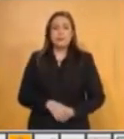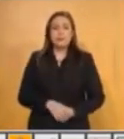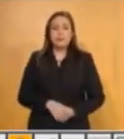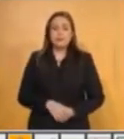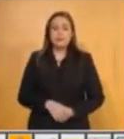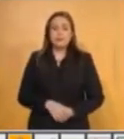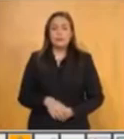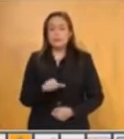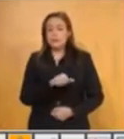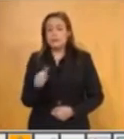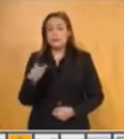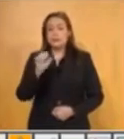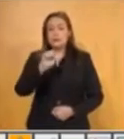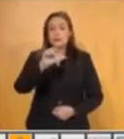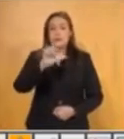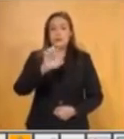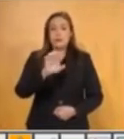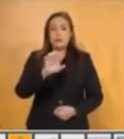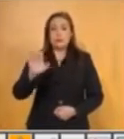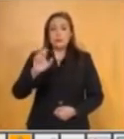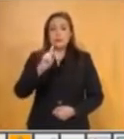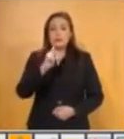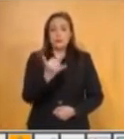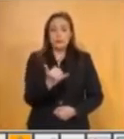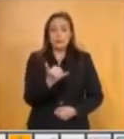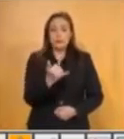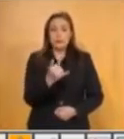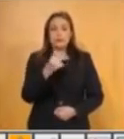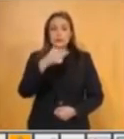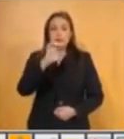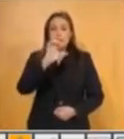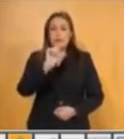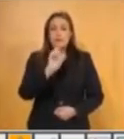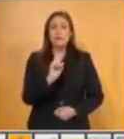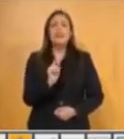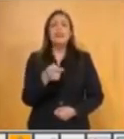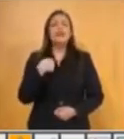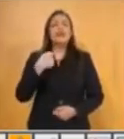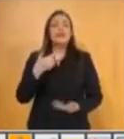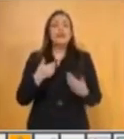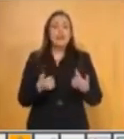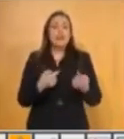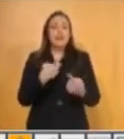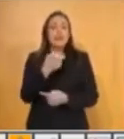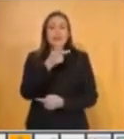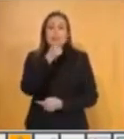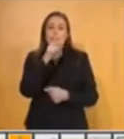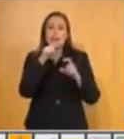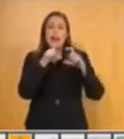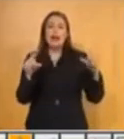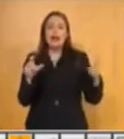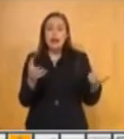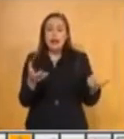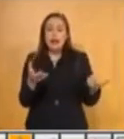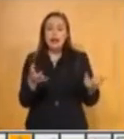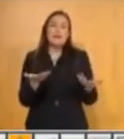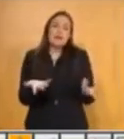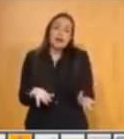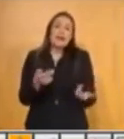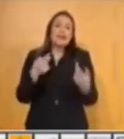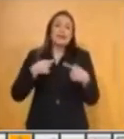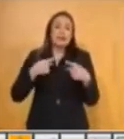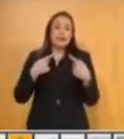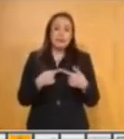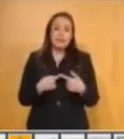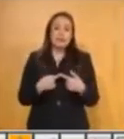have sleepyhead. What can you think when you hear this word, sleepyhead? Well, it is